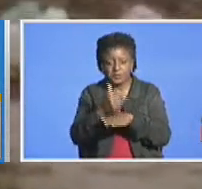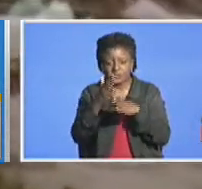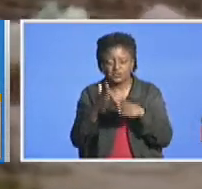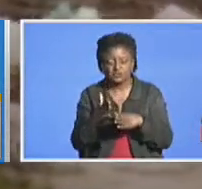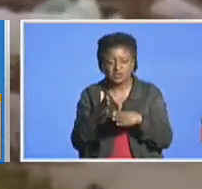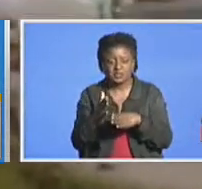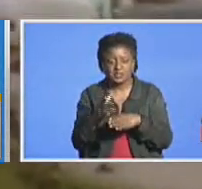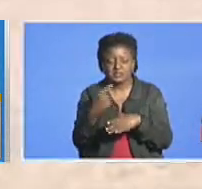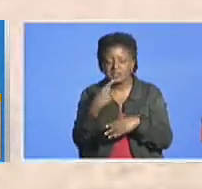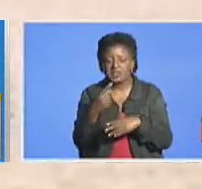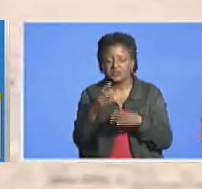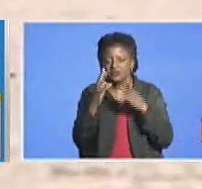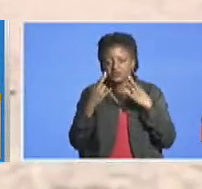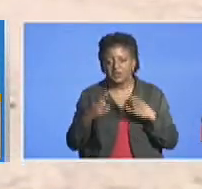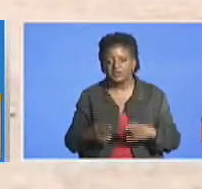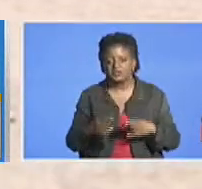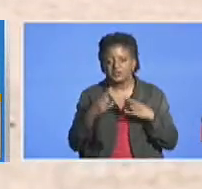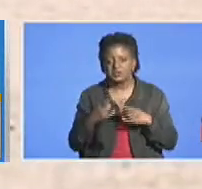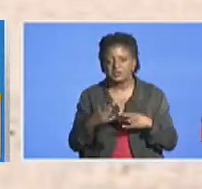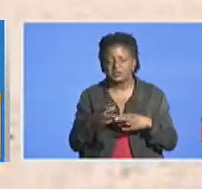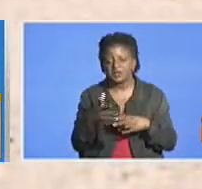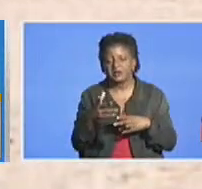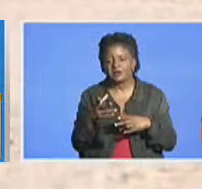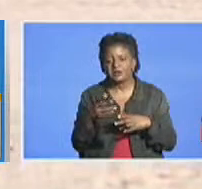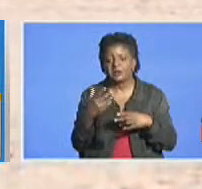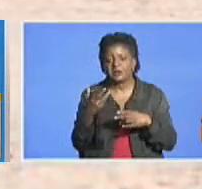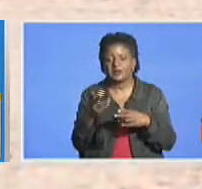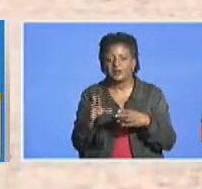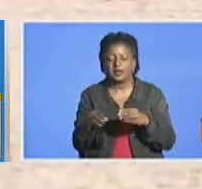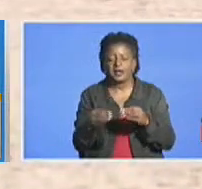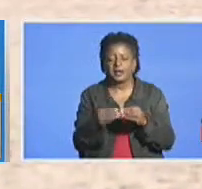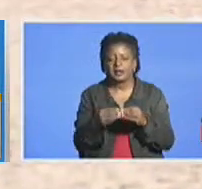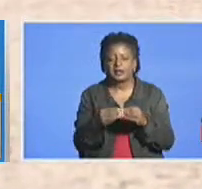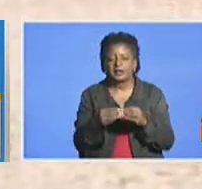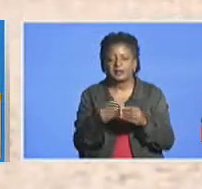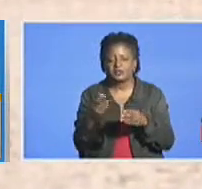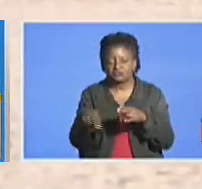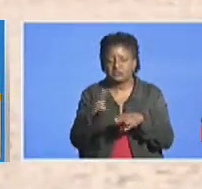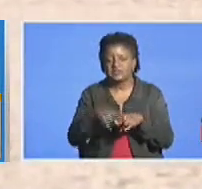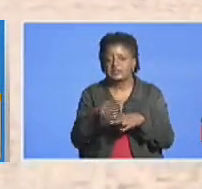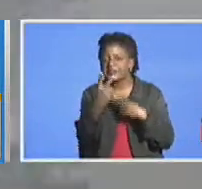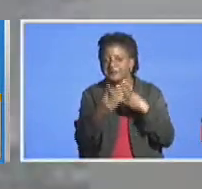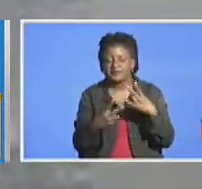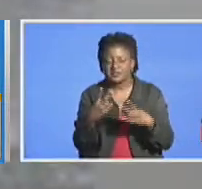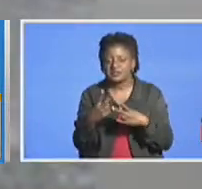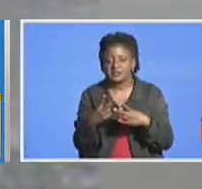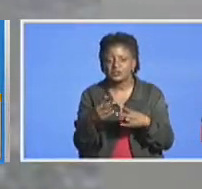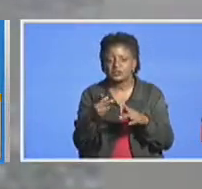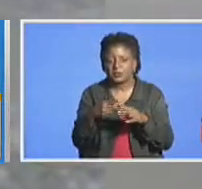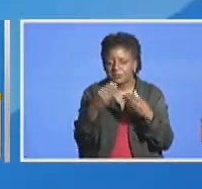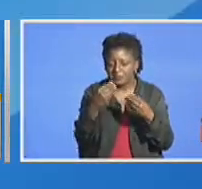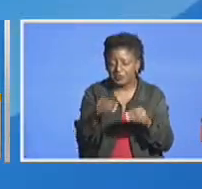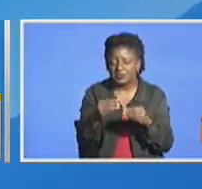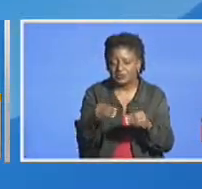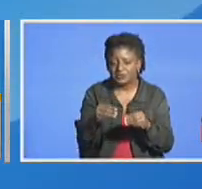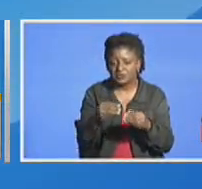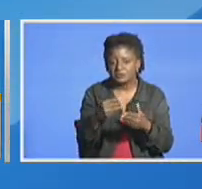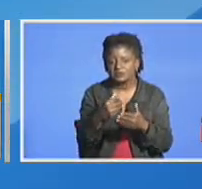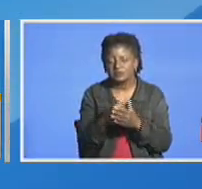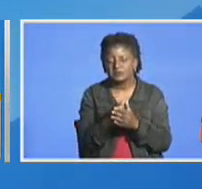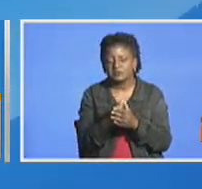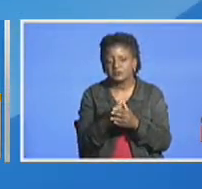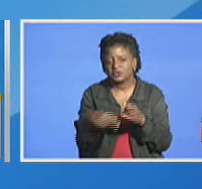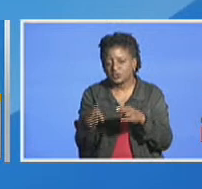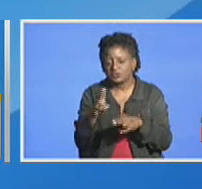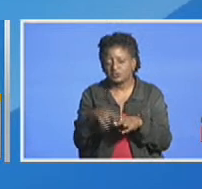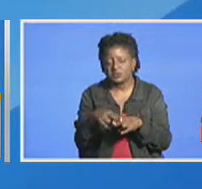residents have upped their visits to grocery and hardware stores, stocking up just in case. most of the homes are in very